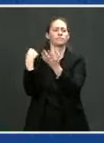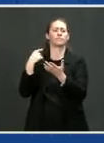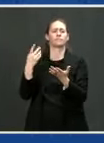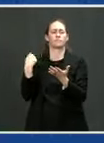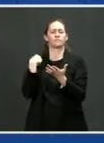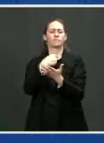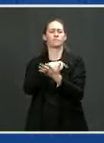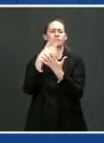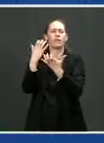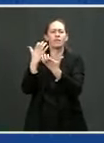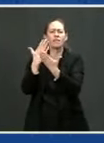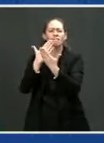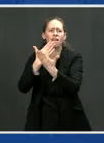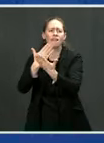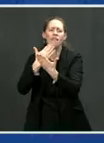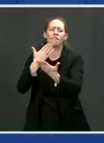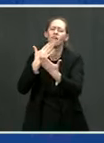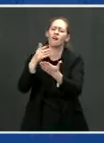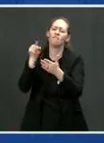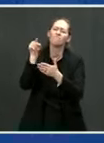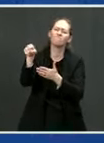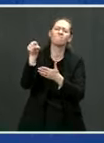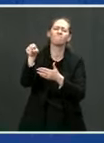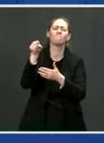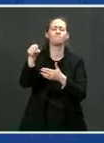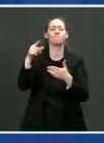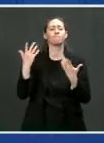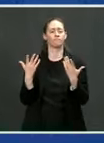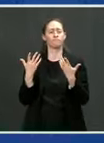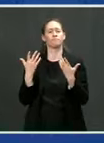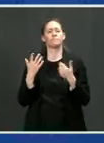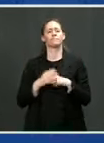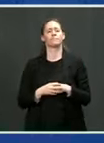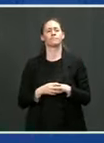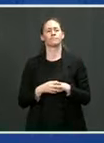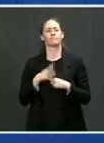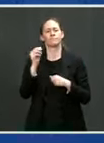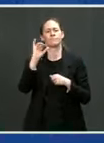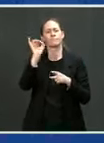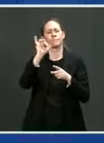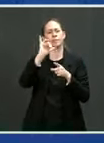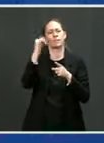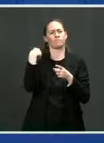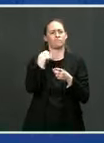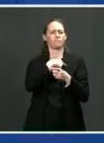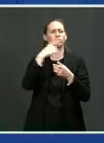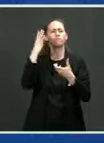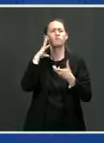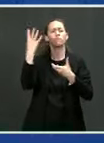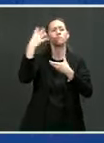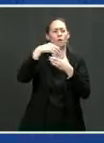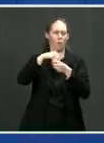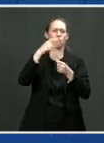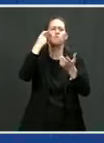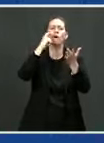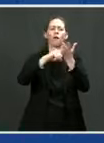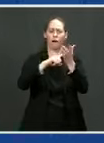get. And we include in that recognition Officer Kenneth Shaver, an American